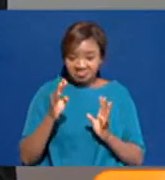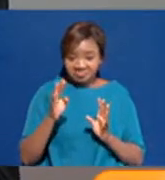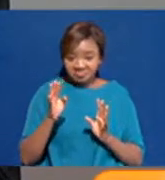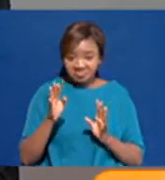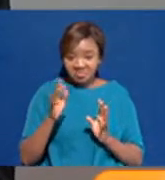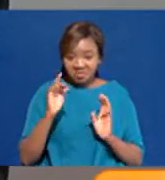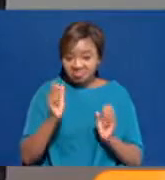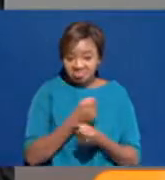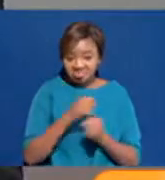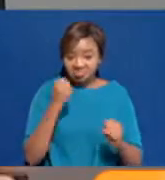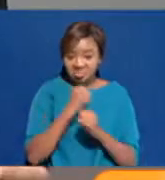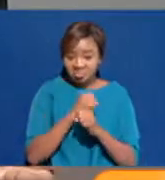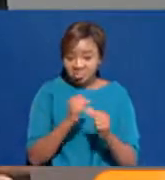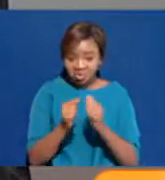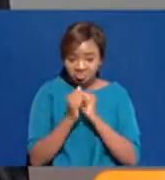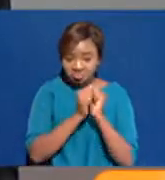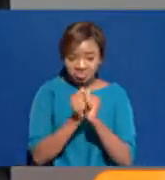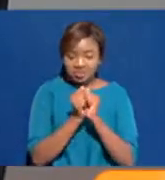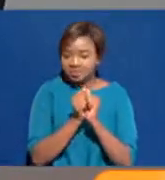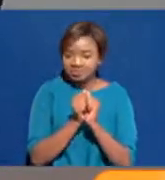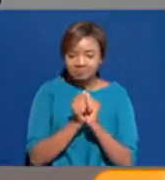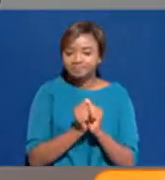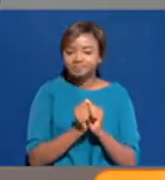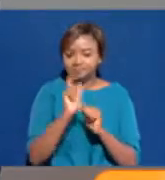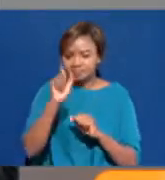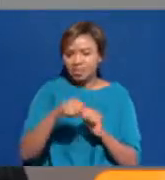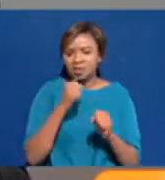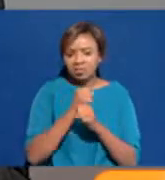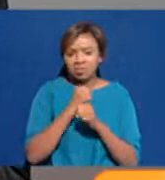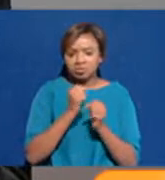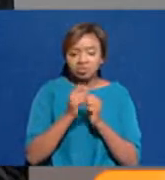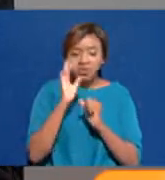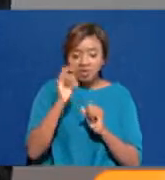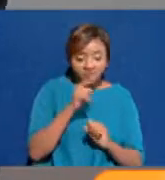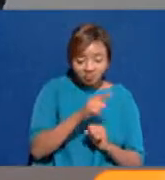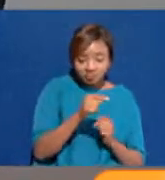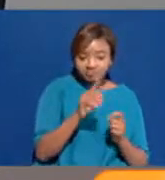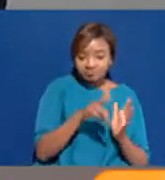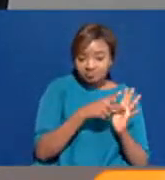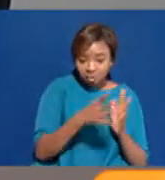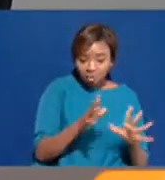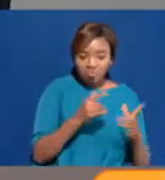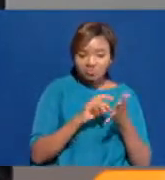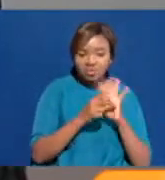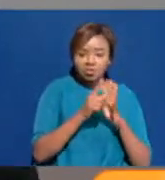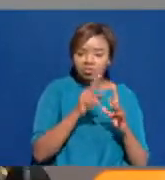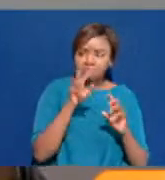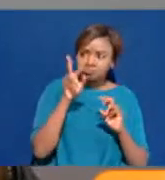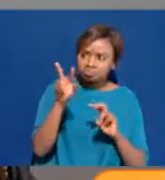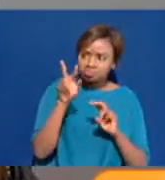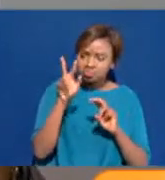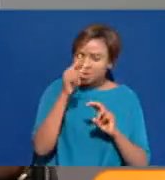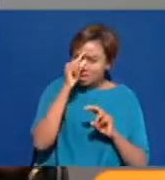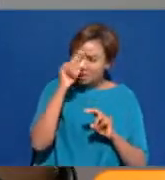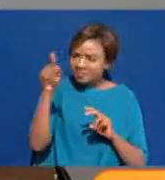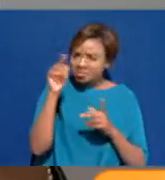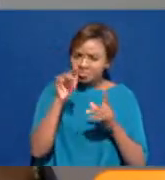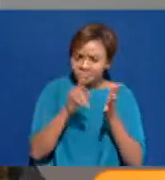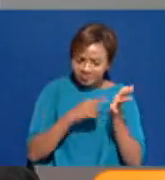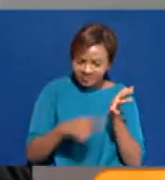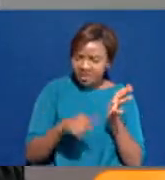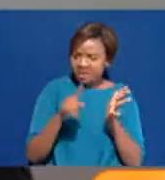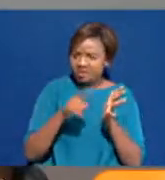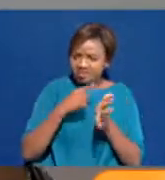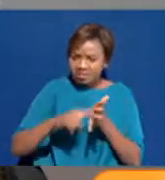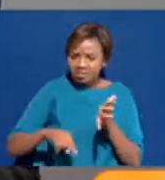good will be yours is to check, counter-check the government if you're in opposition, and yours as government is to respect the other